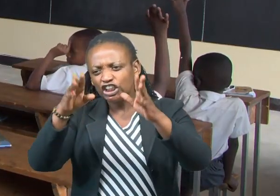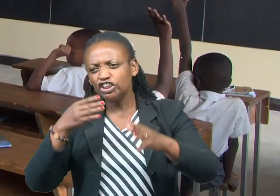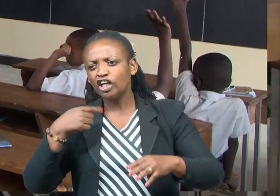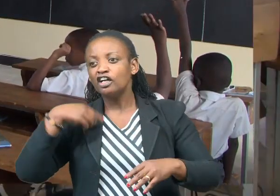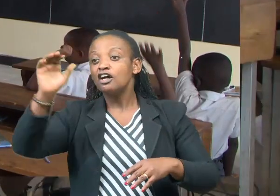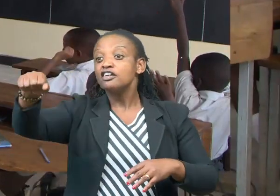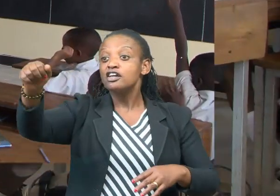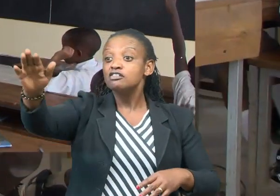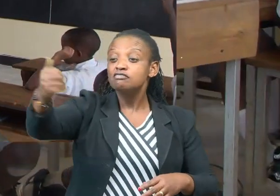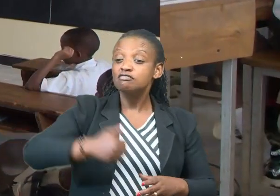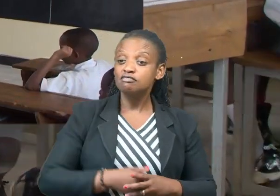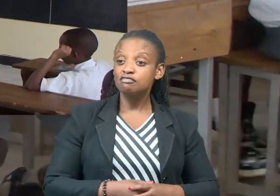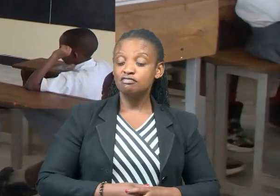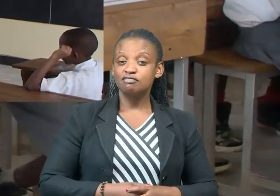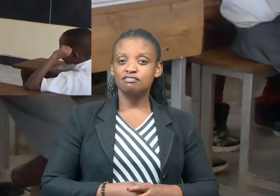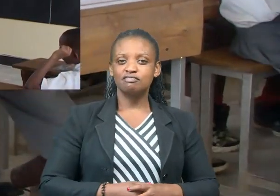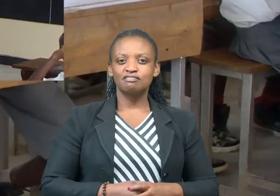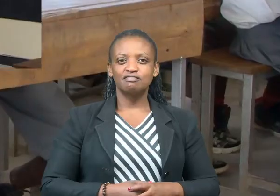Yes, hello.